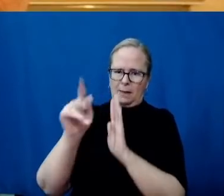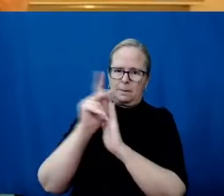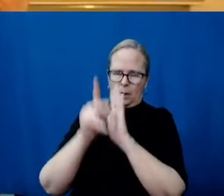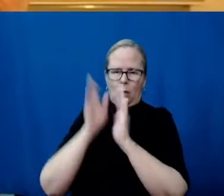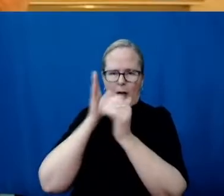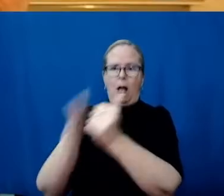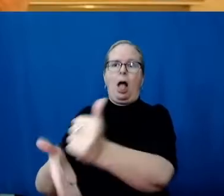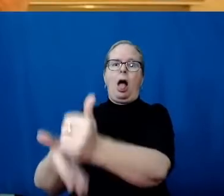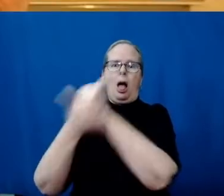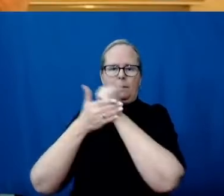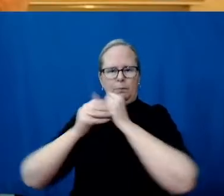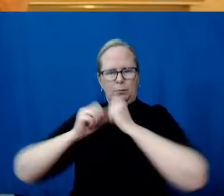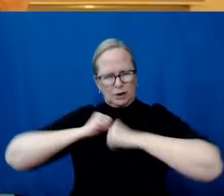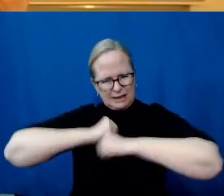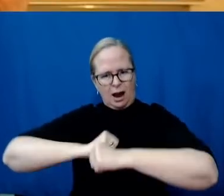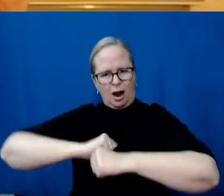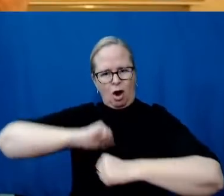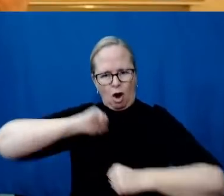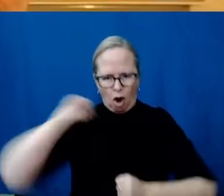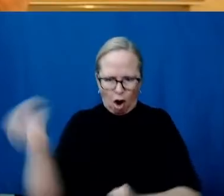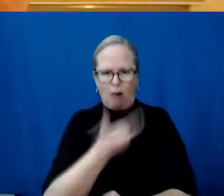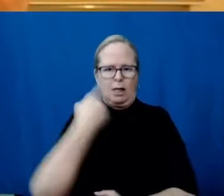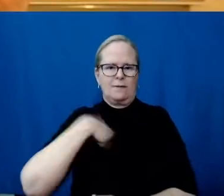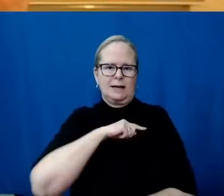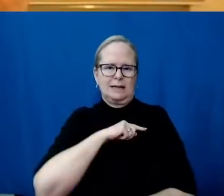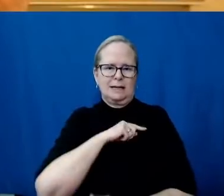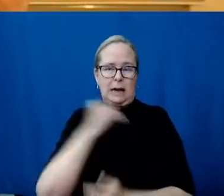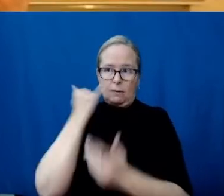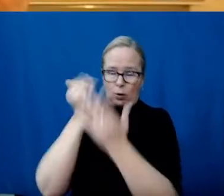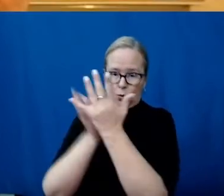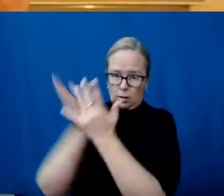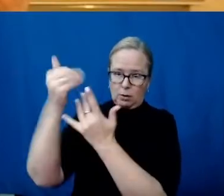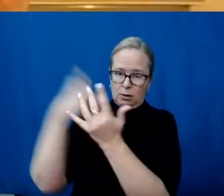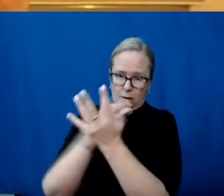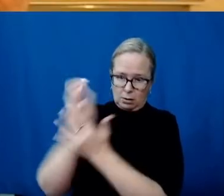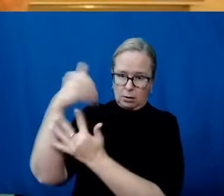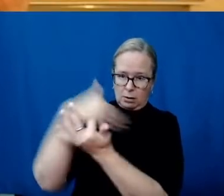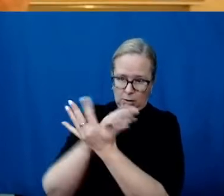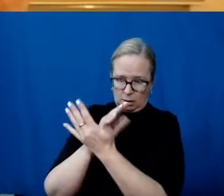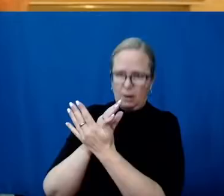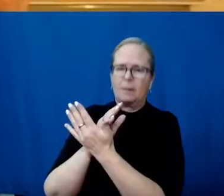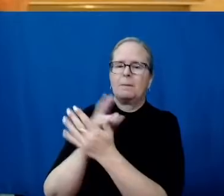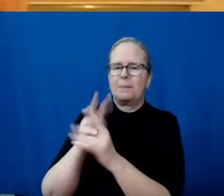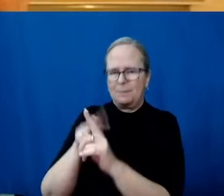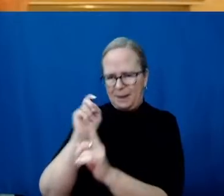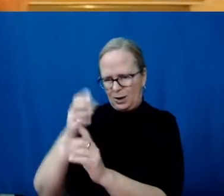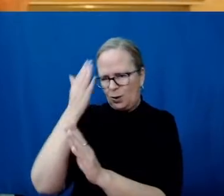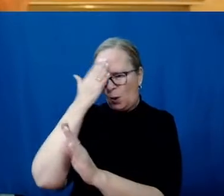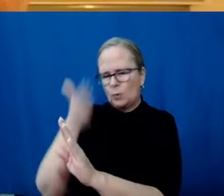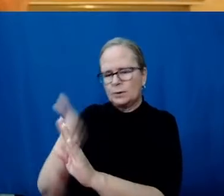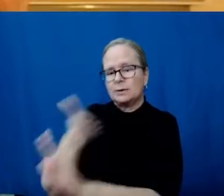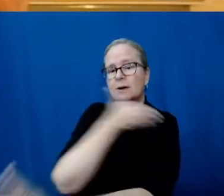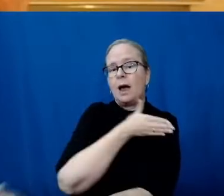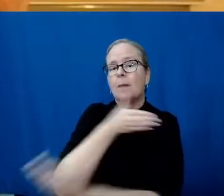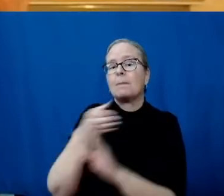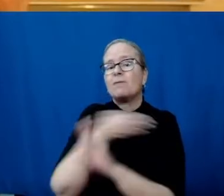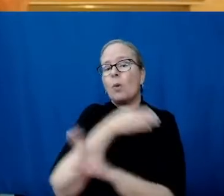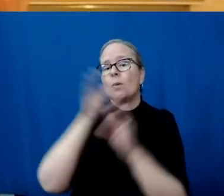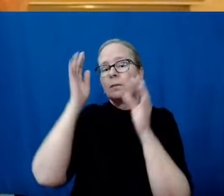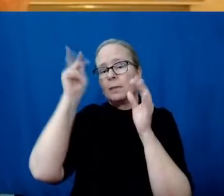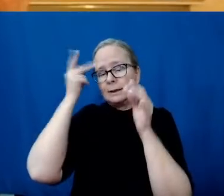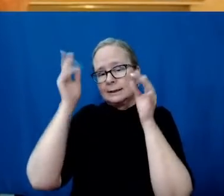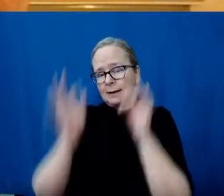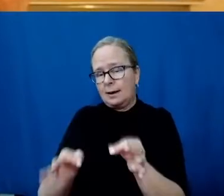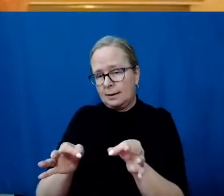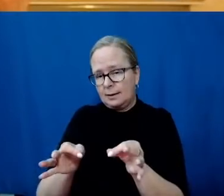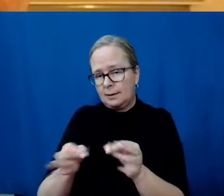advising and have it unfiltered before the political process occurs. If the restrictions exemption